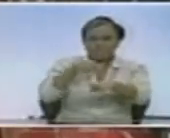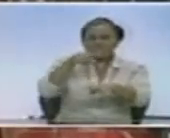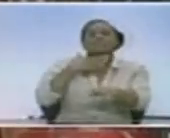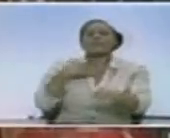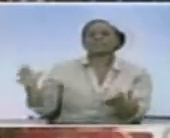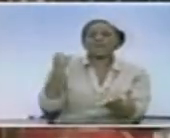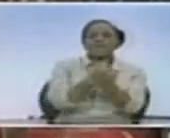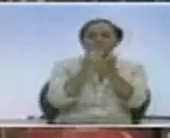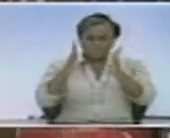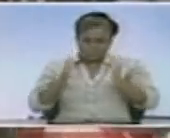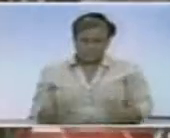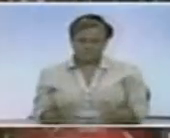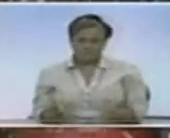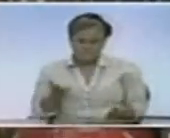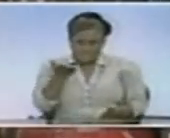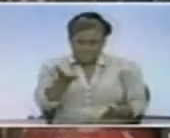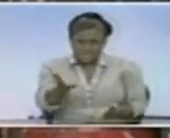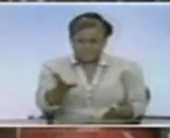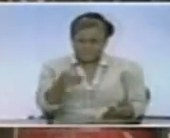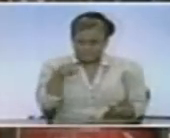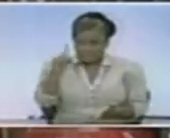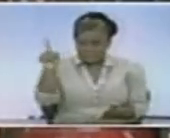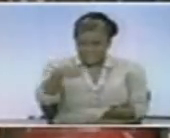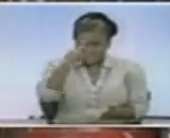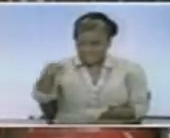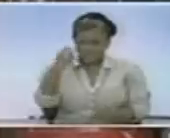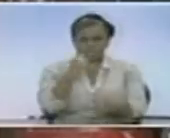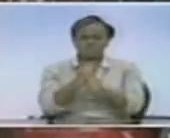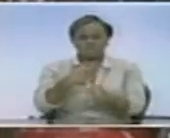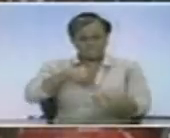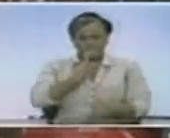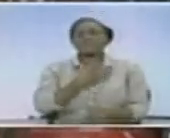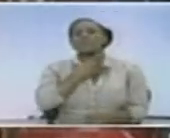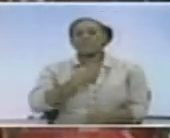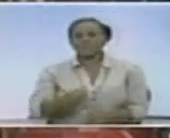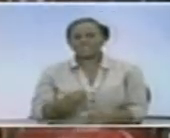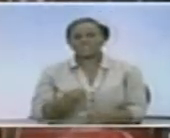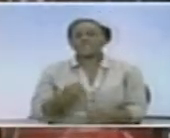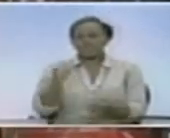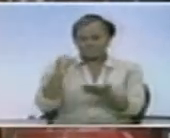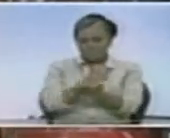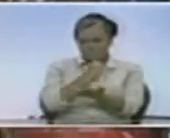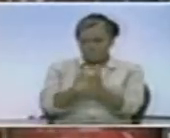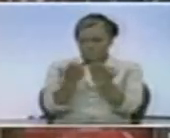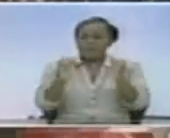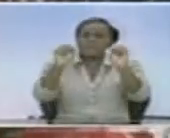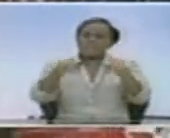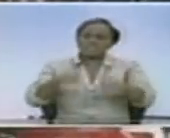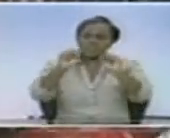somebody. Yeah. And this is where we had gone wrong. And I wish the newspaper can help us.